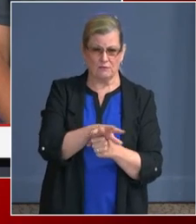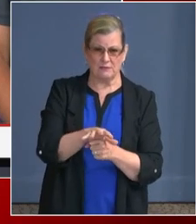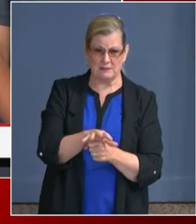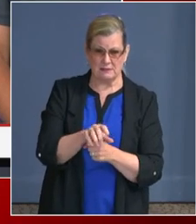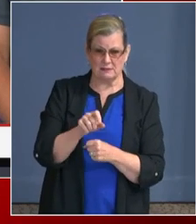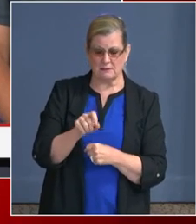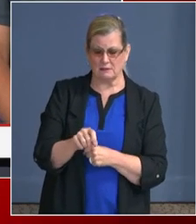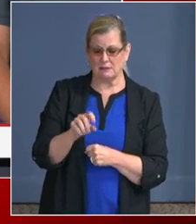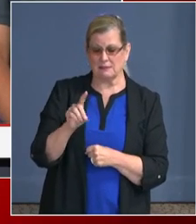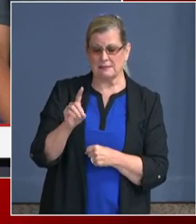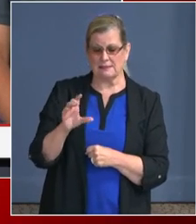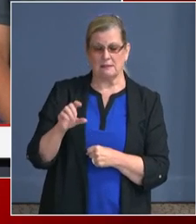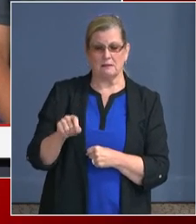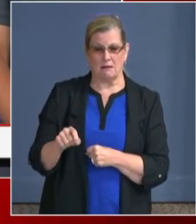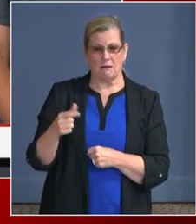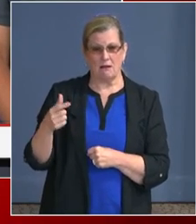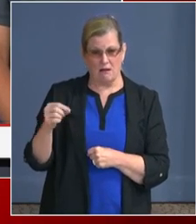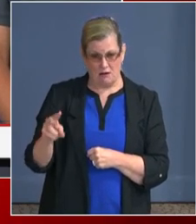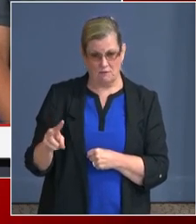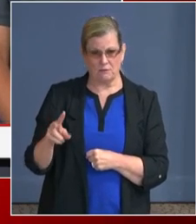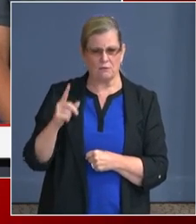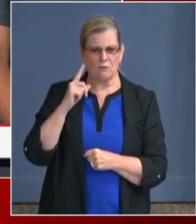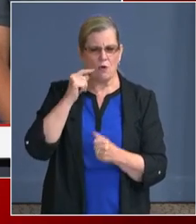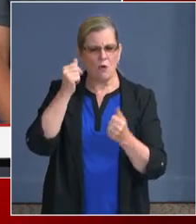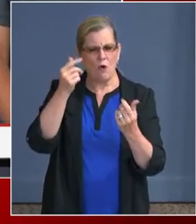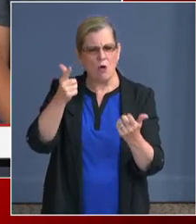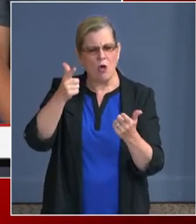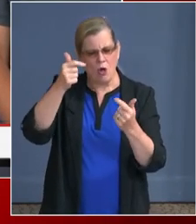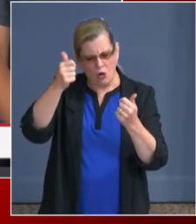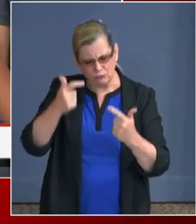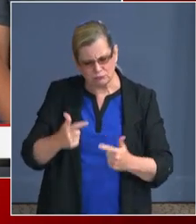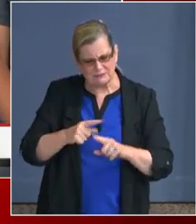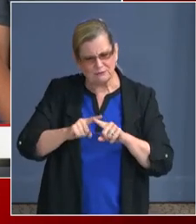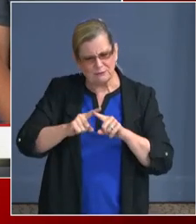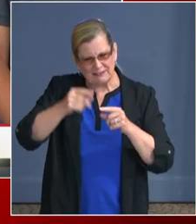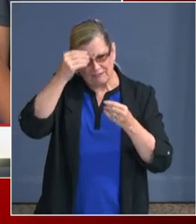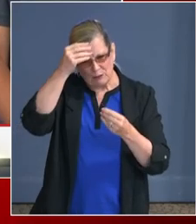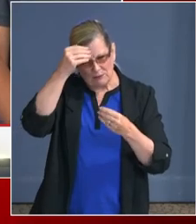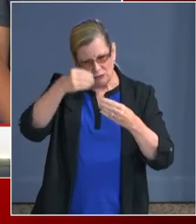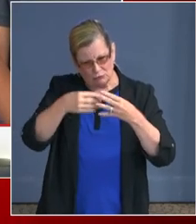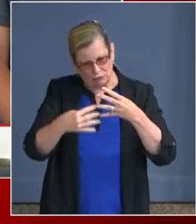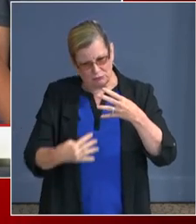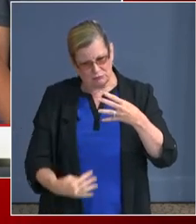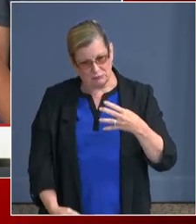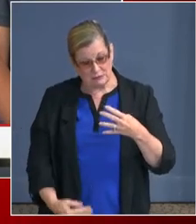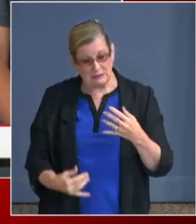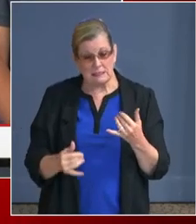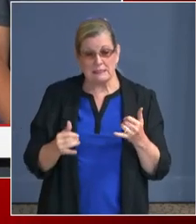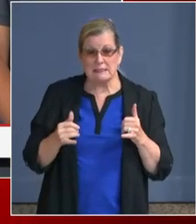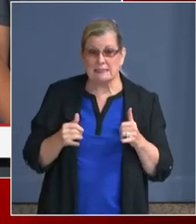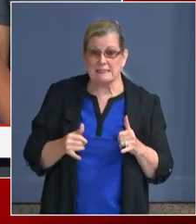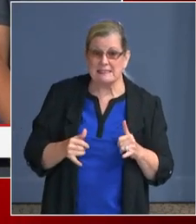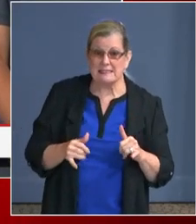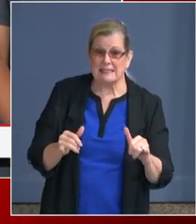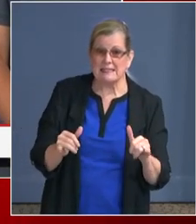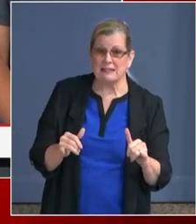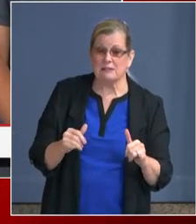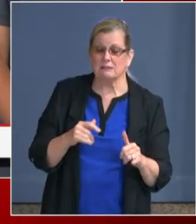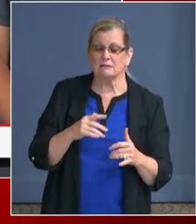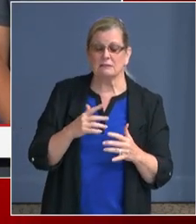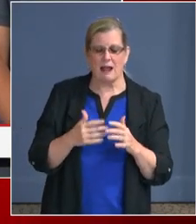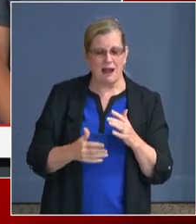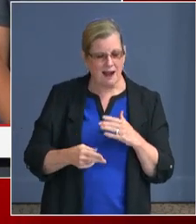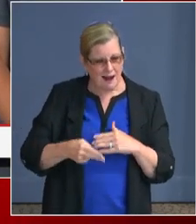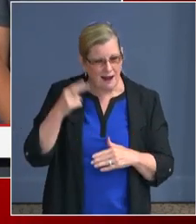coronavirus.dc.gov for all of that information. Large gatherings are still a high-risk